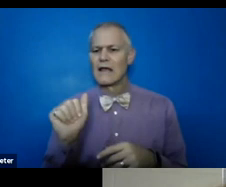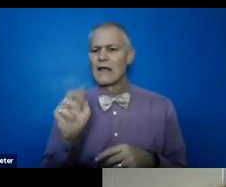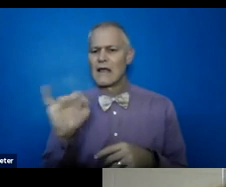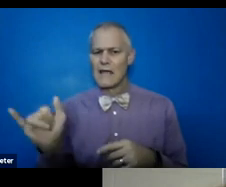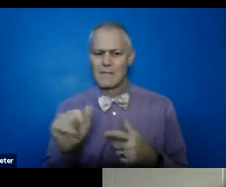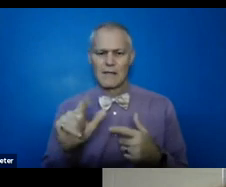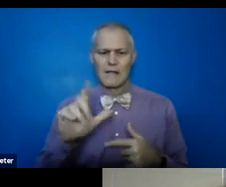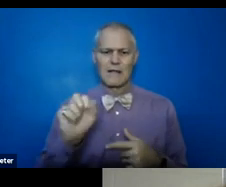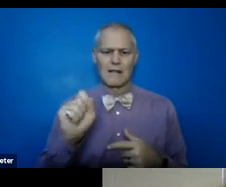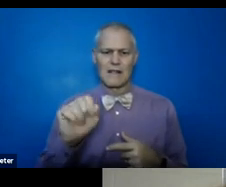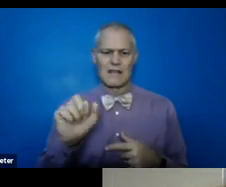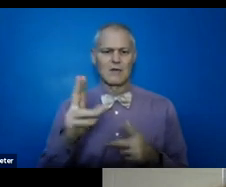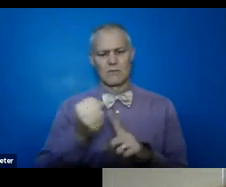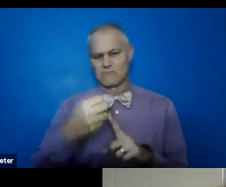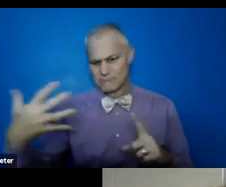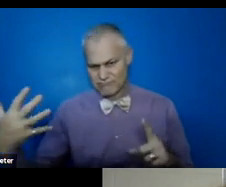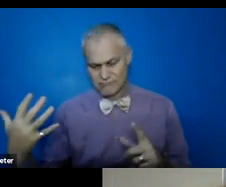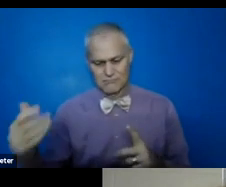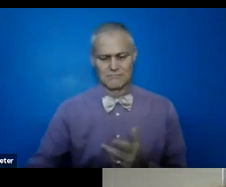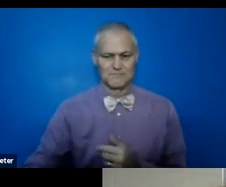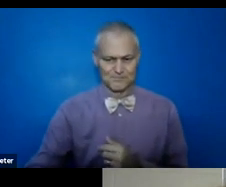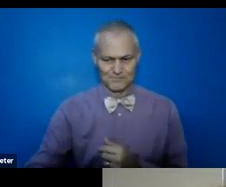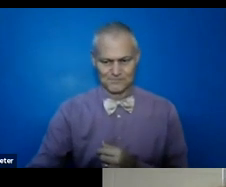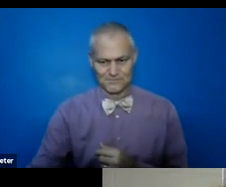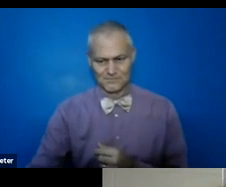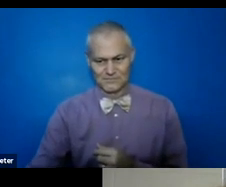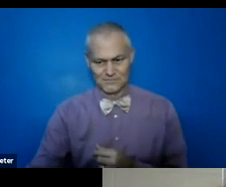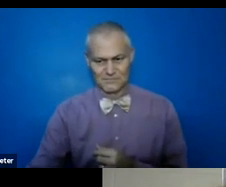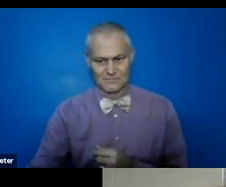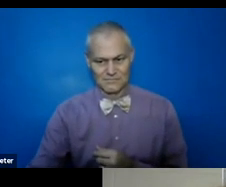go deeper on. And that is, taking a view toward